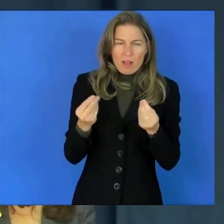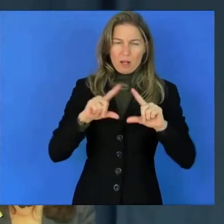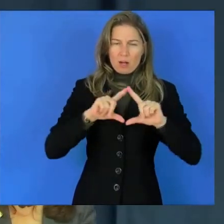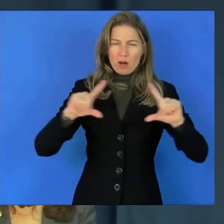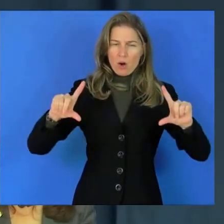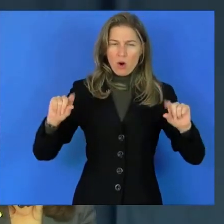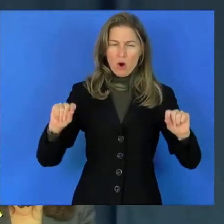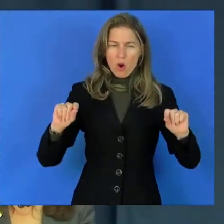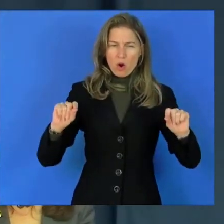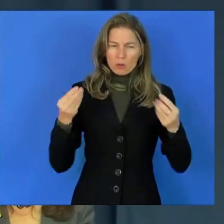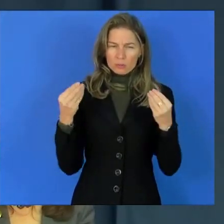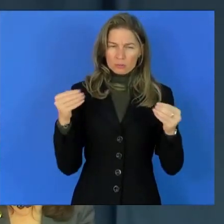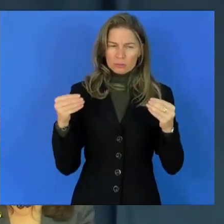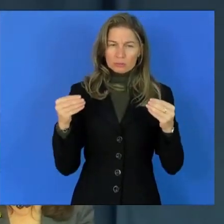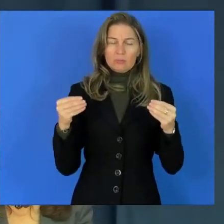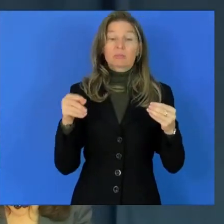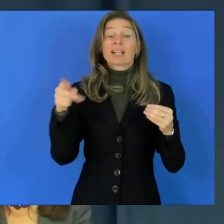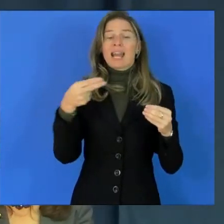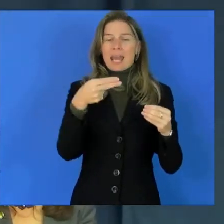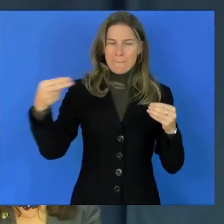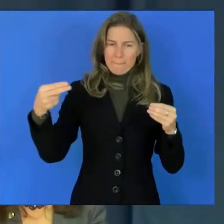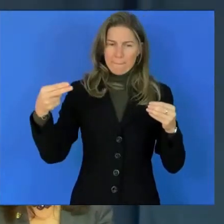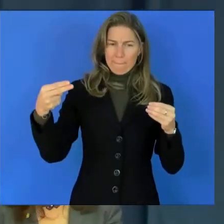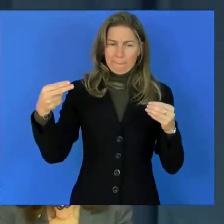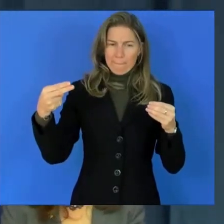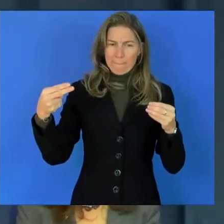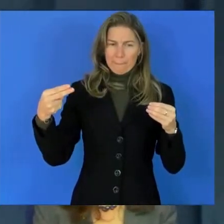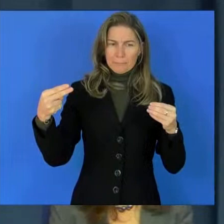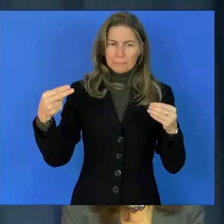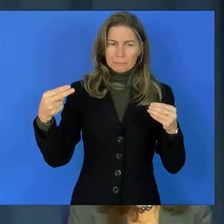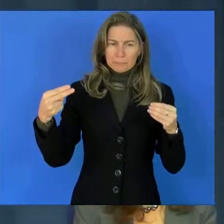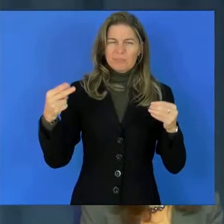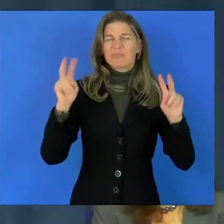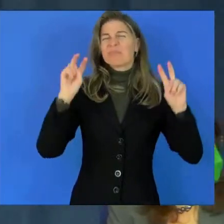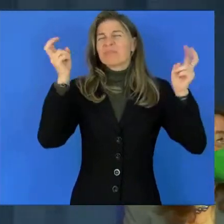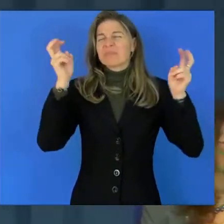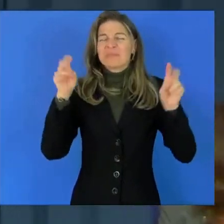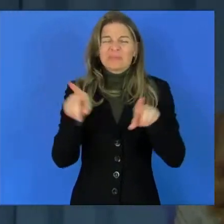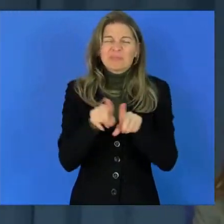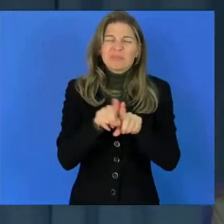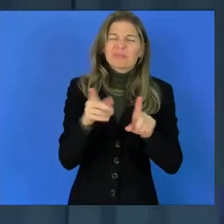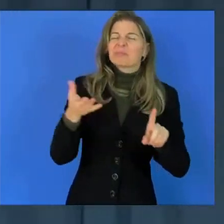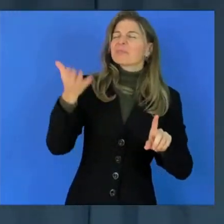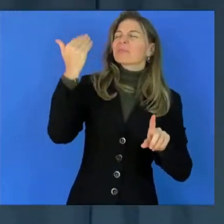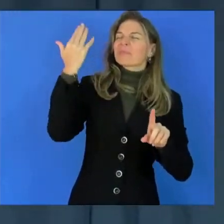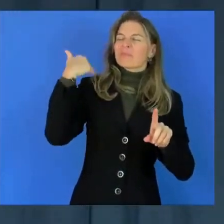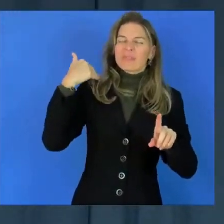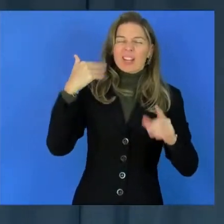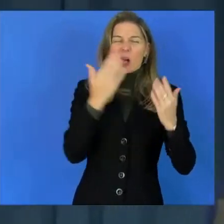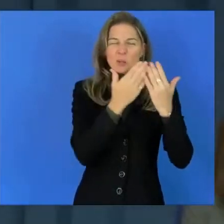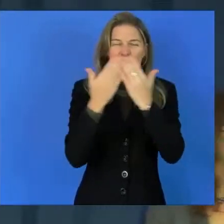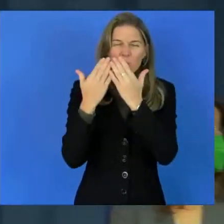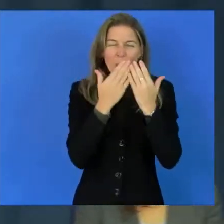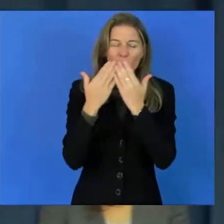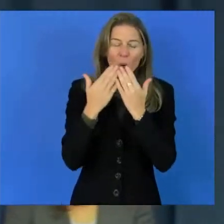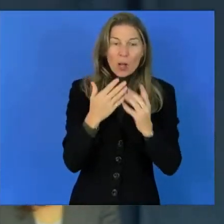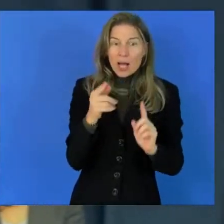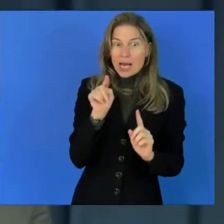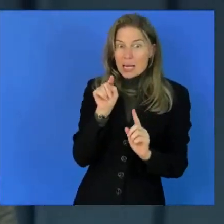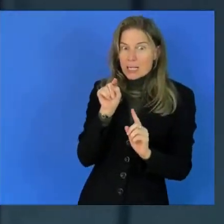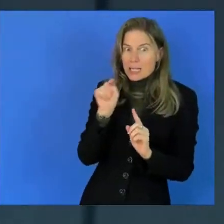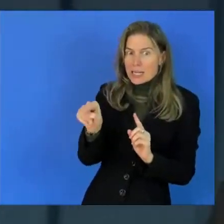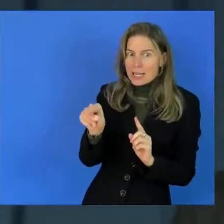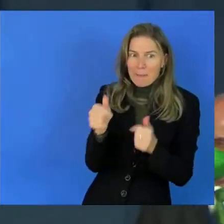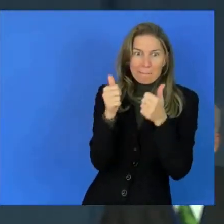card is your name. Now, this is sort of like school when you claim the best space in the room. Every time you sit down, you need to